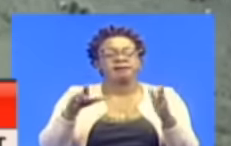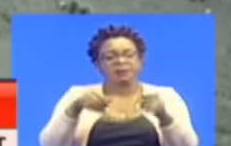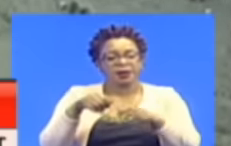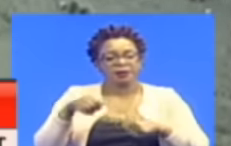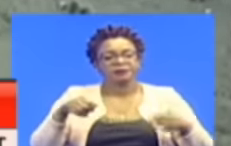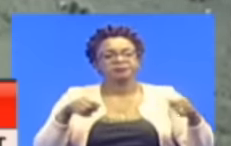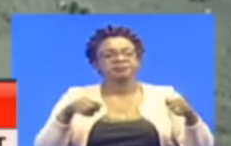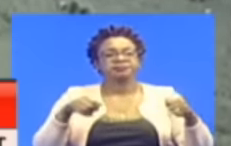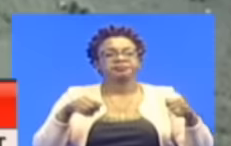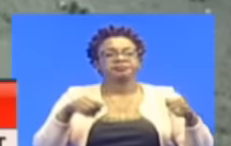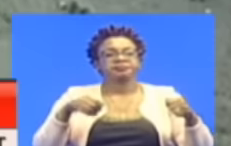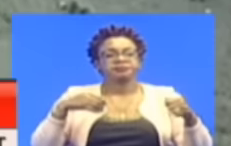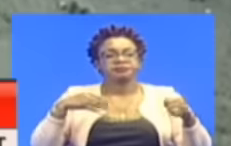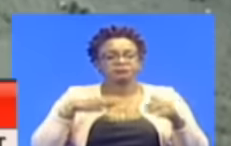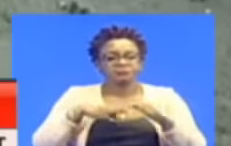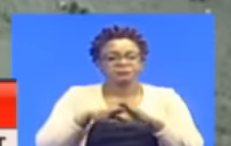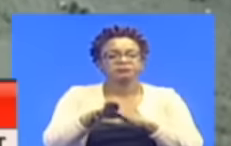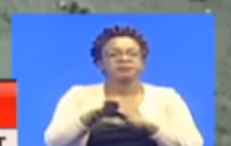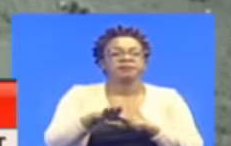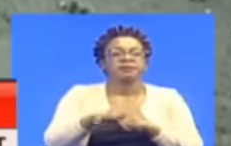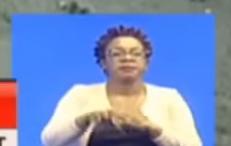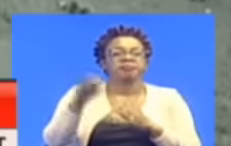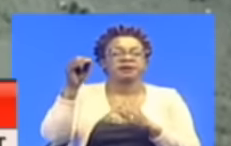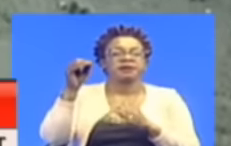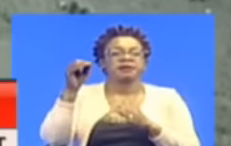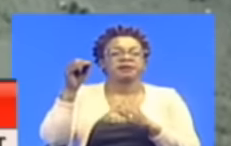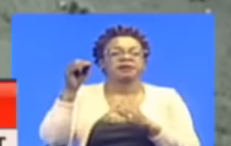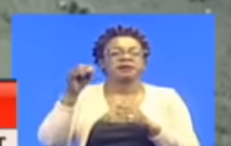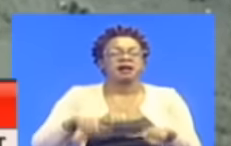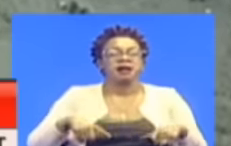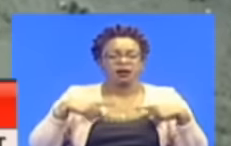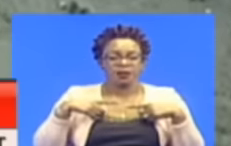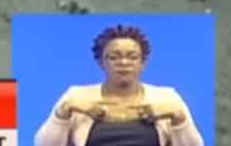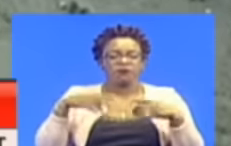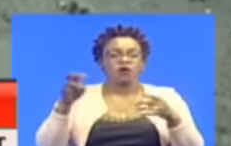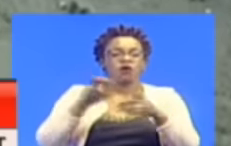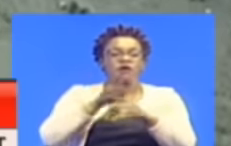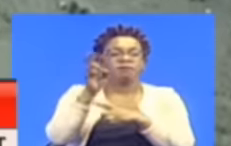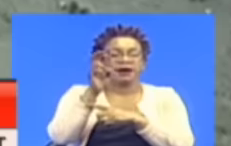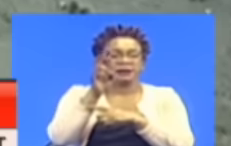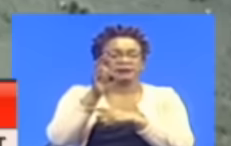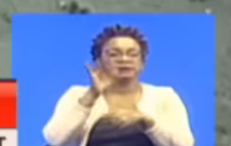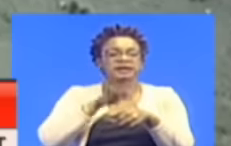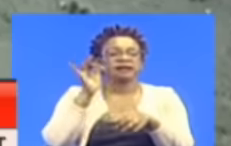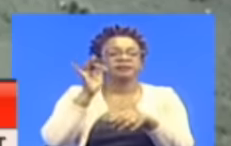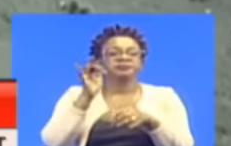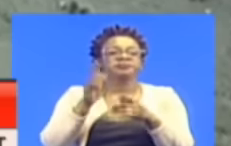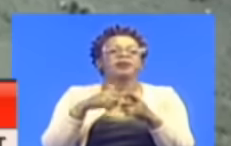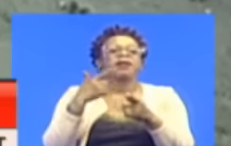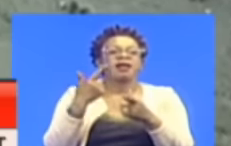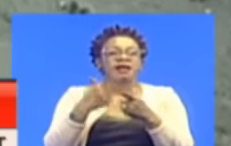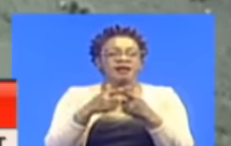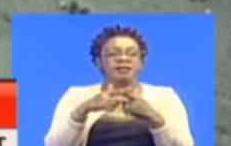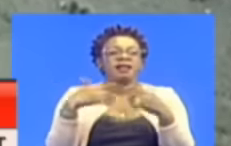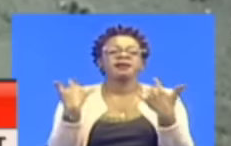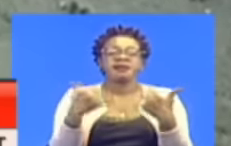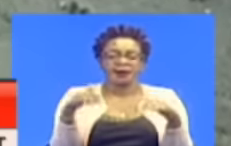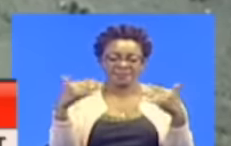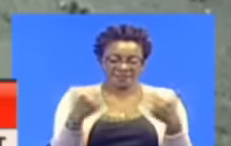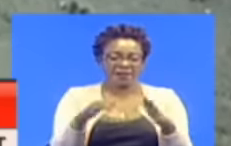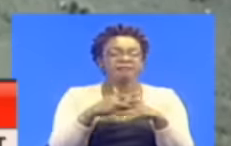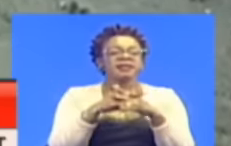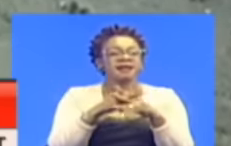then, skillfully, picks up a live adult forest cobra snake. And then the drama begins. He